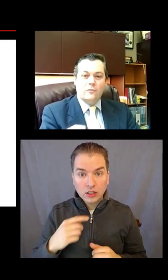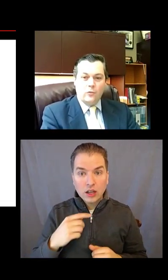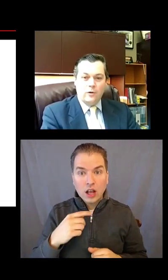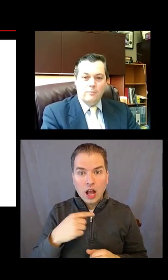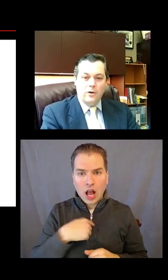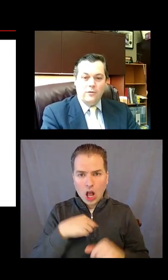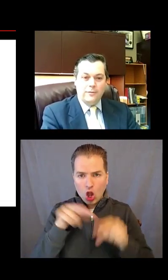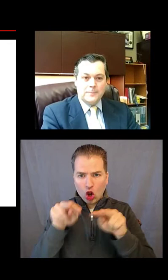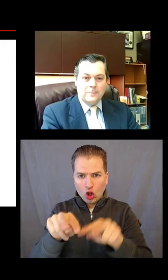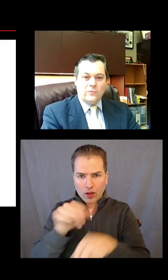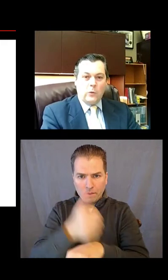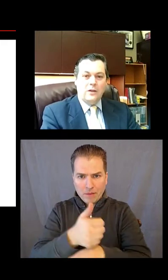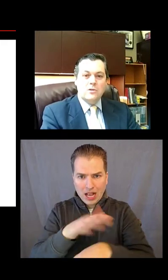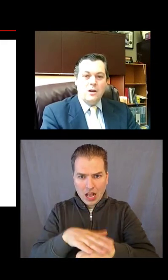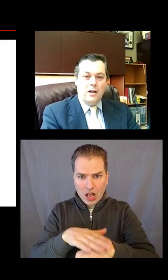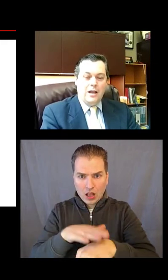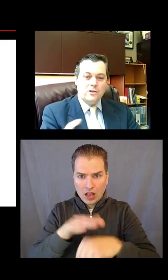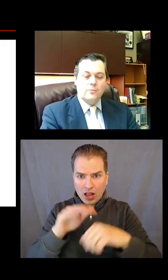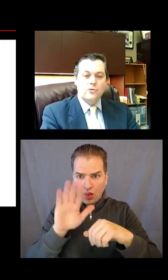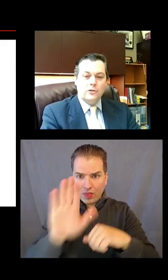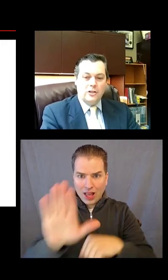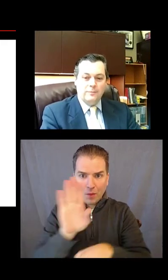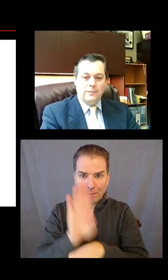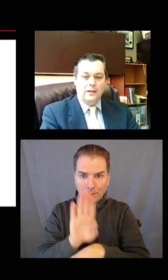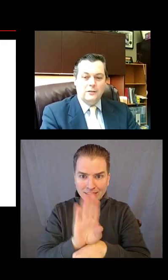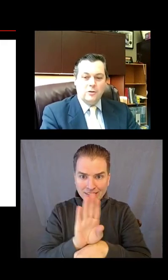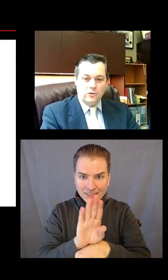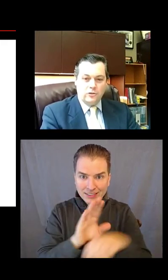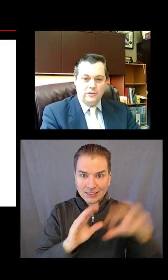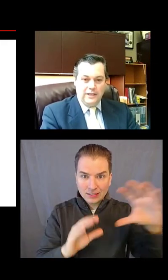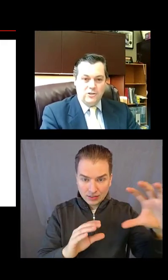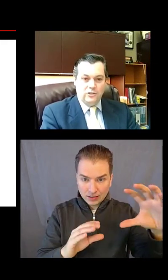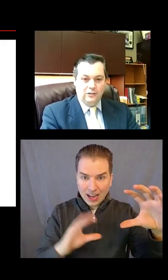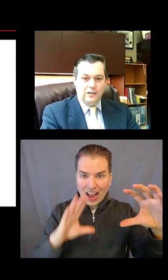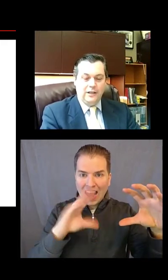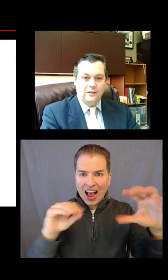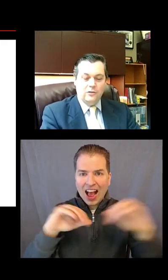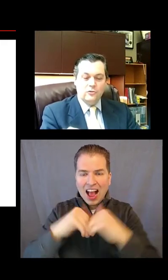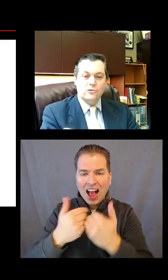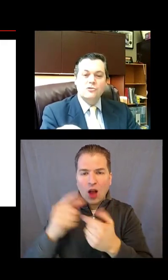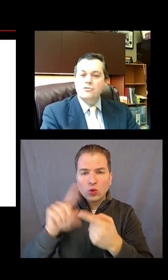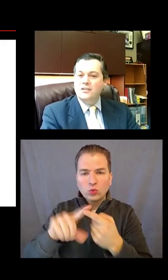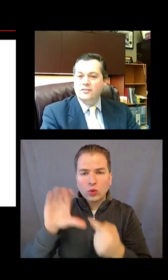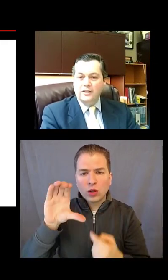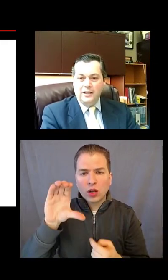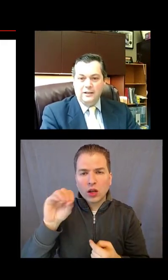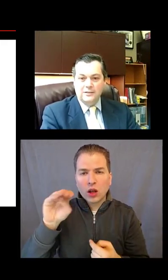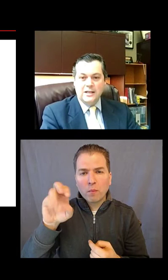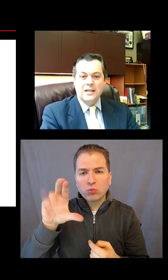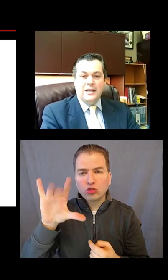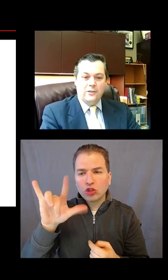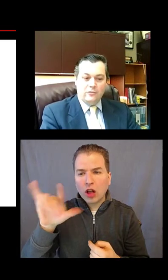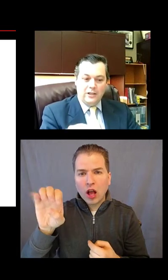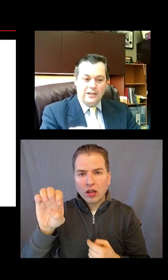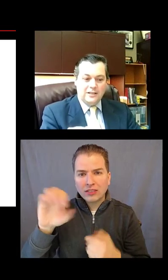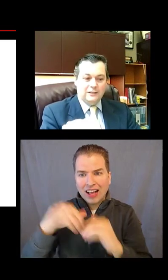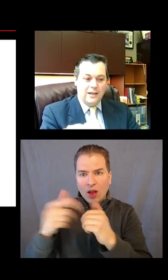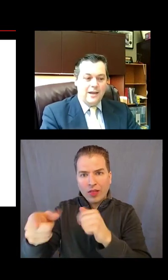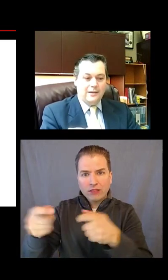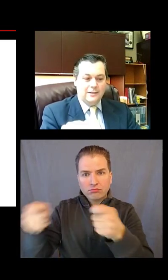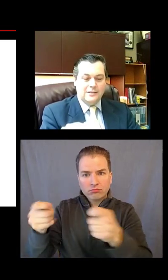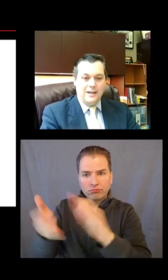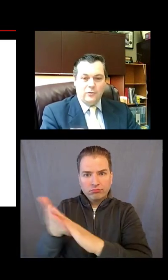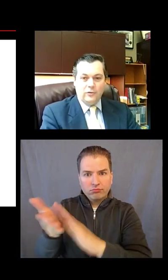clients for both what I would call entrepreneurship and commercialization. And those are two different things. And there really